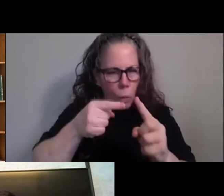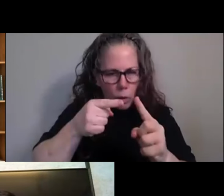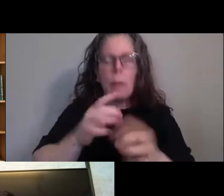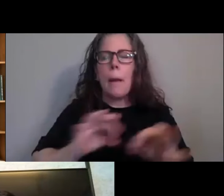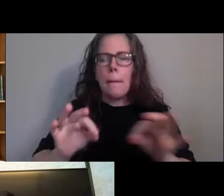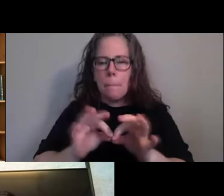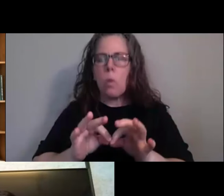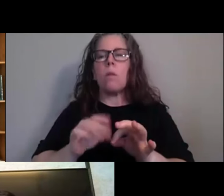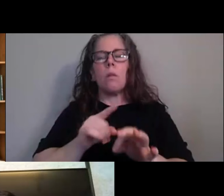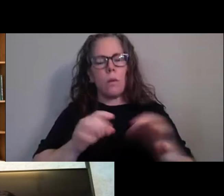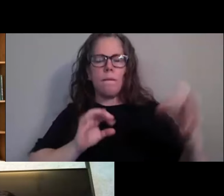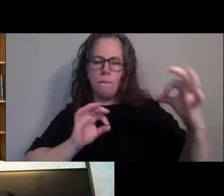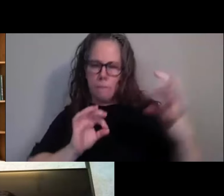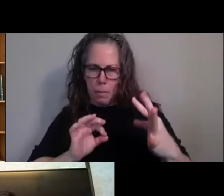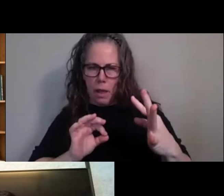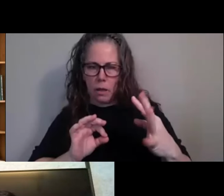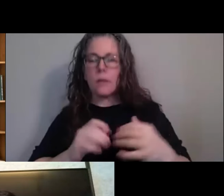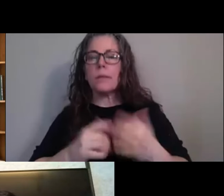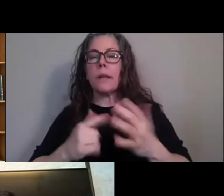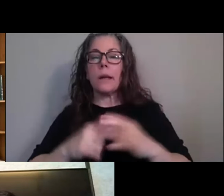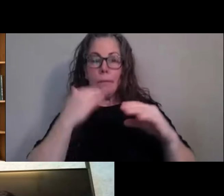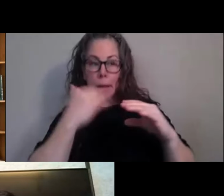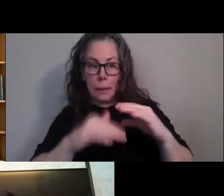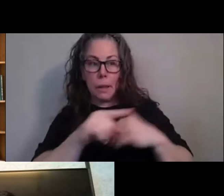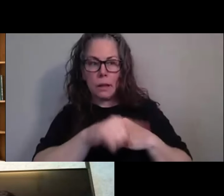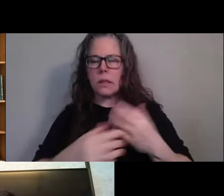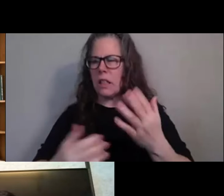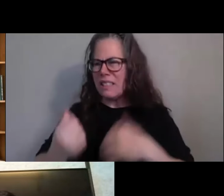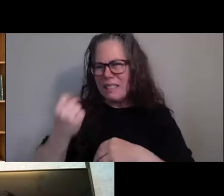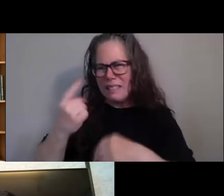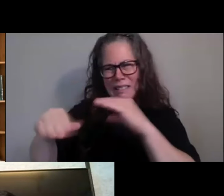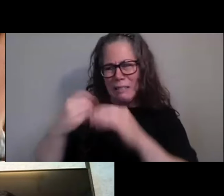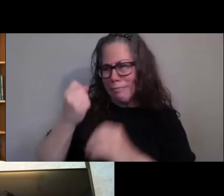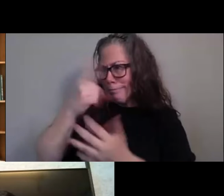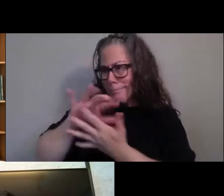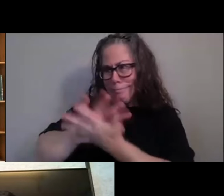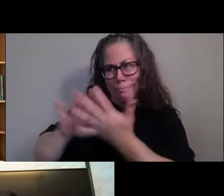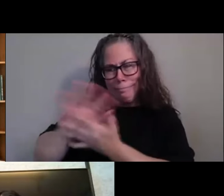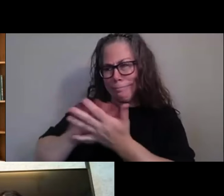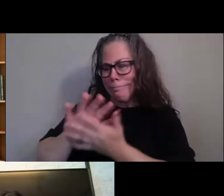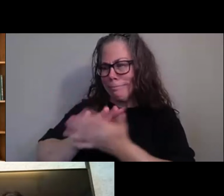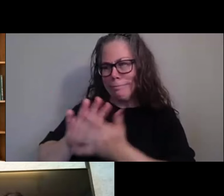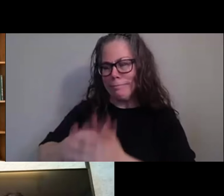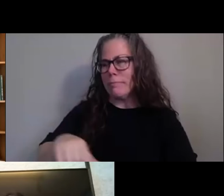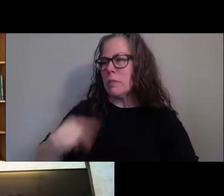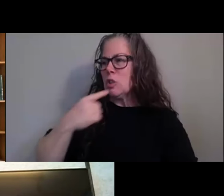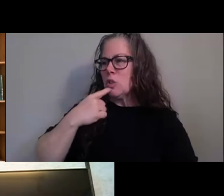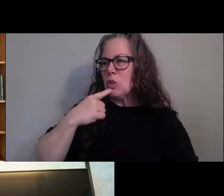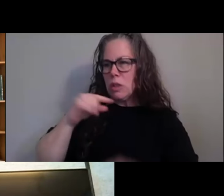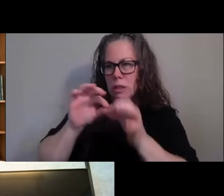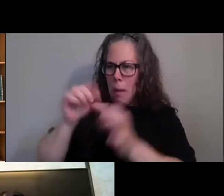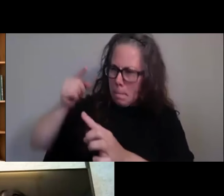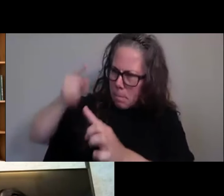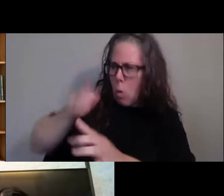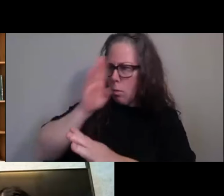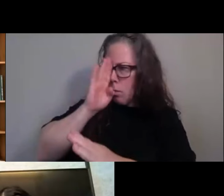that can give you feedback. Hey, that email was too confusing for me. I didn't understand what you're asking. I think you should just have the button right there. Boom.